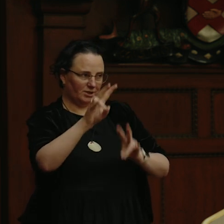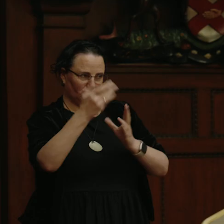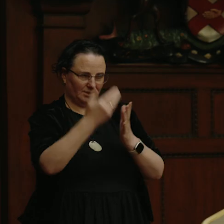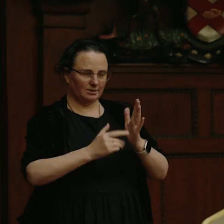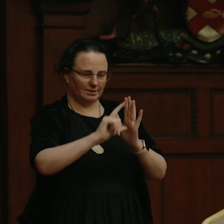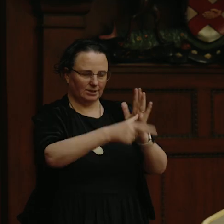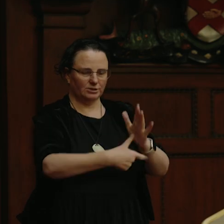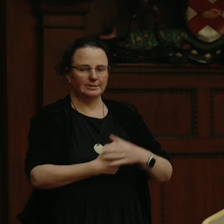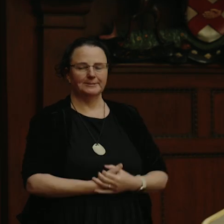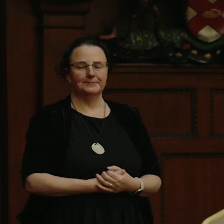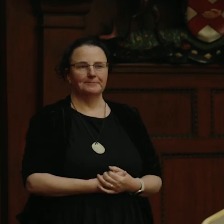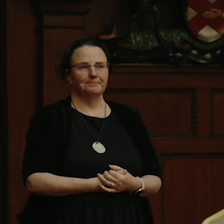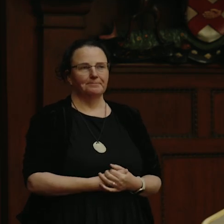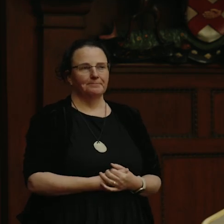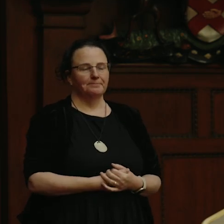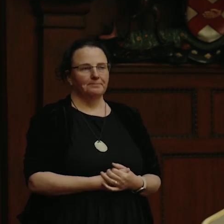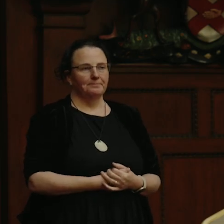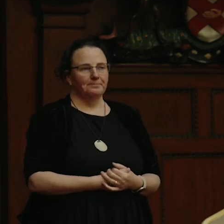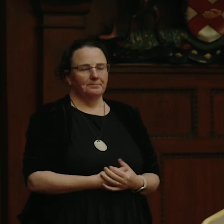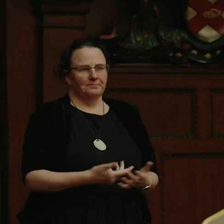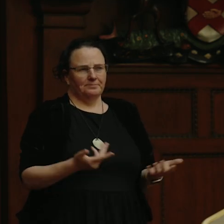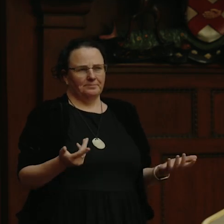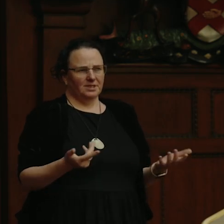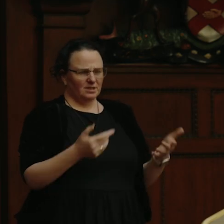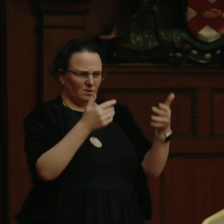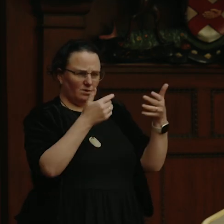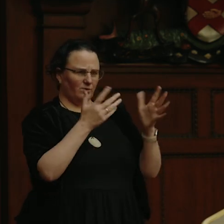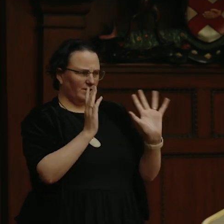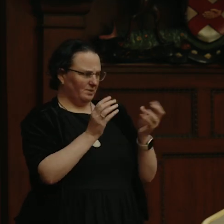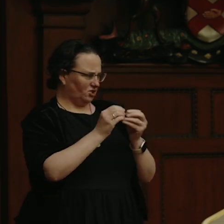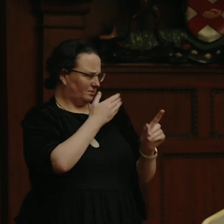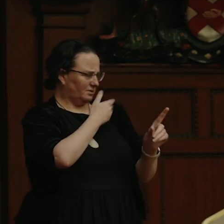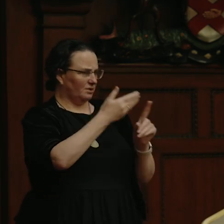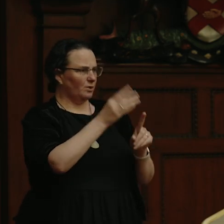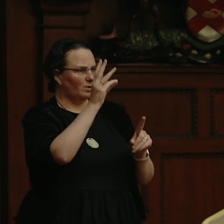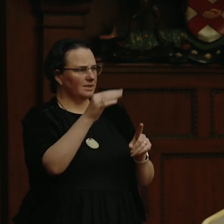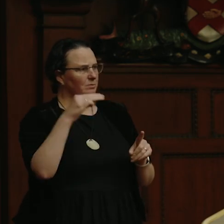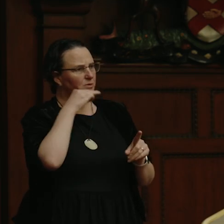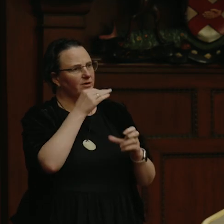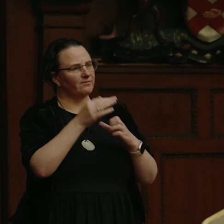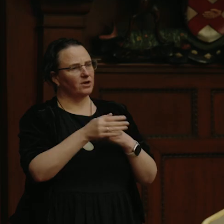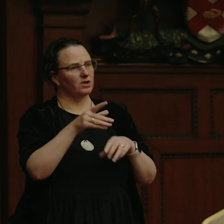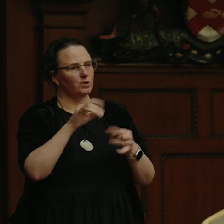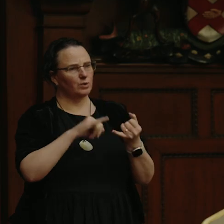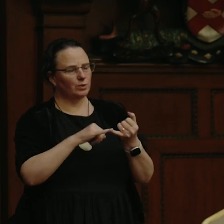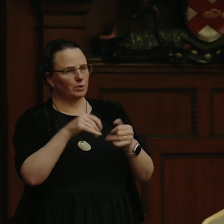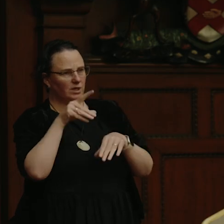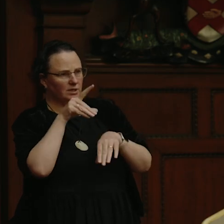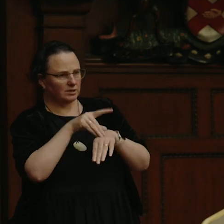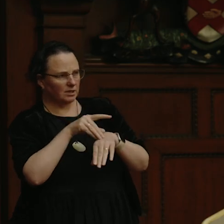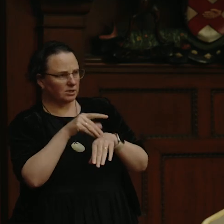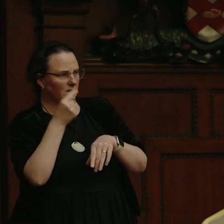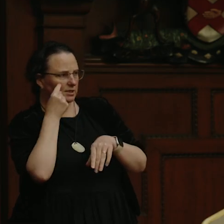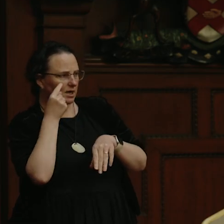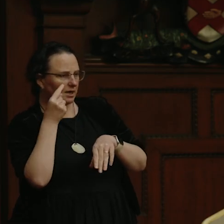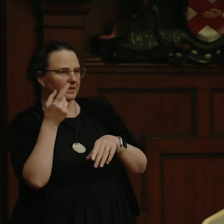But why do these things matter to eye care specialists, and when you're speaking to your ophthalmologist,